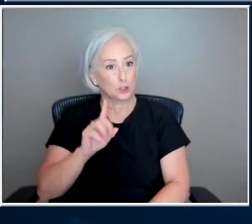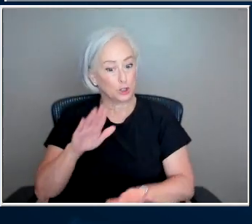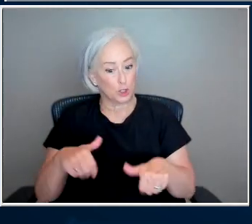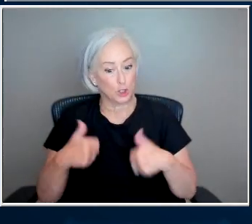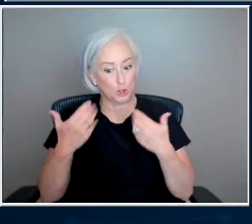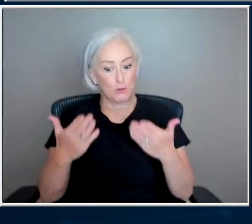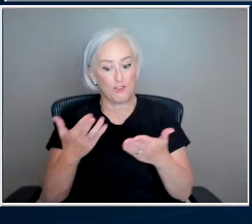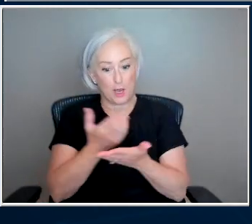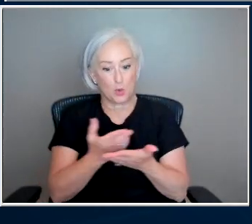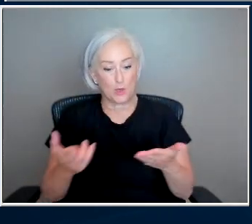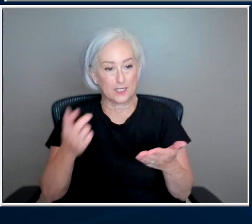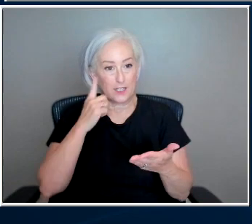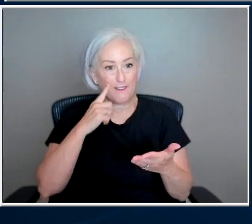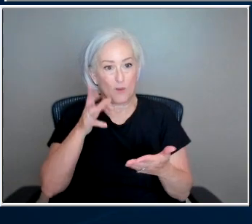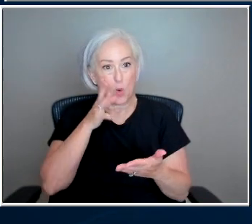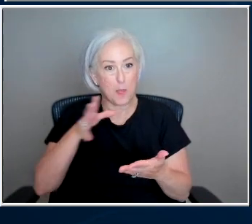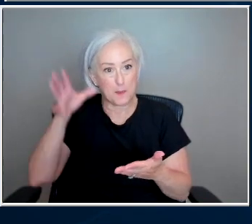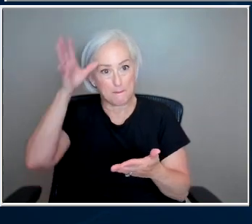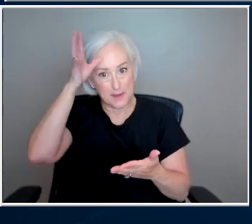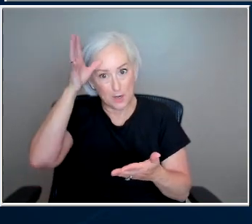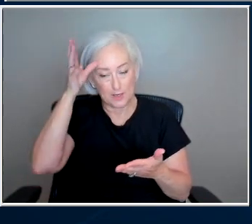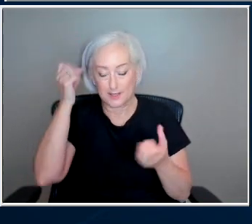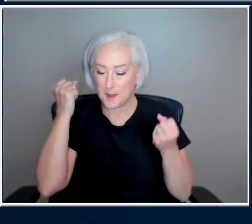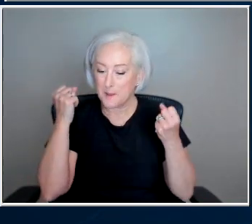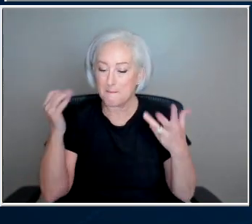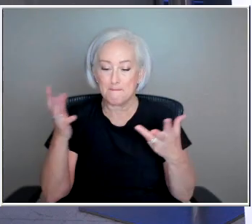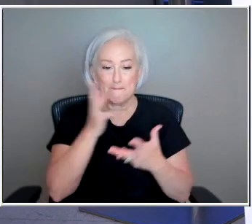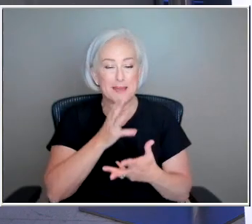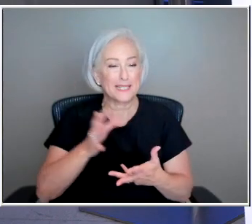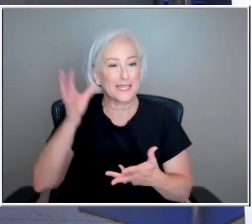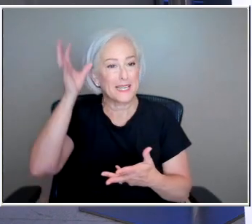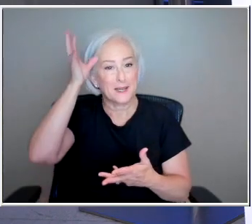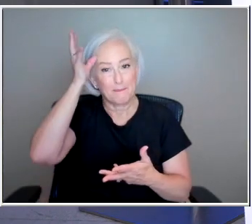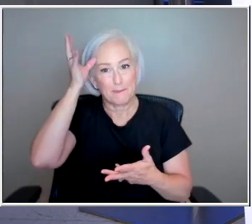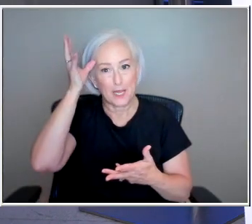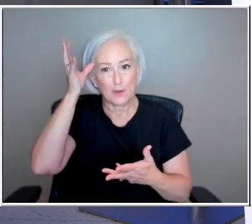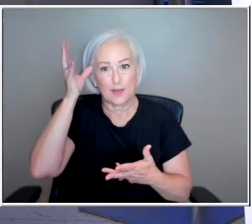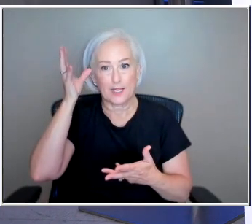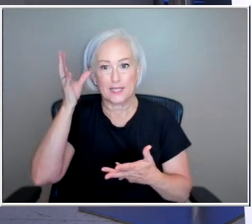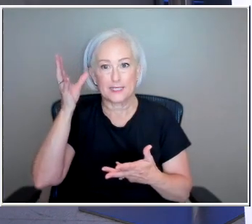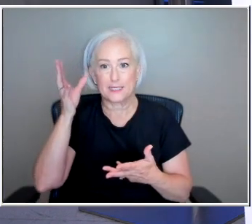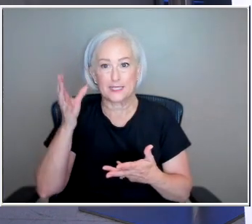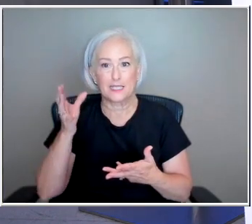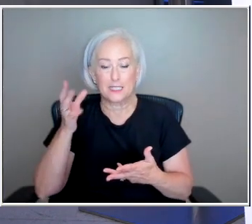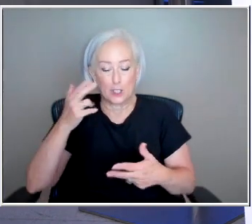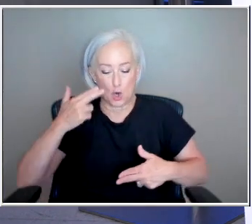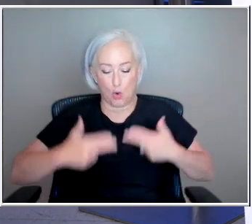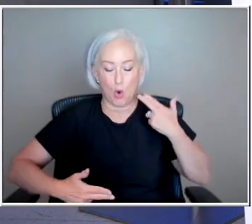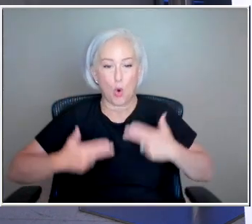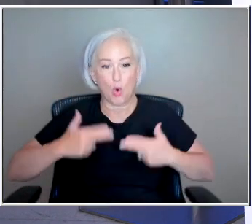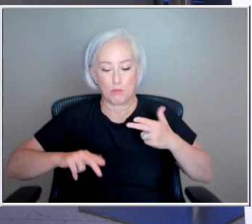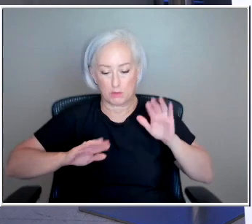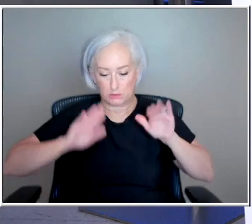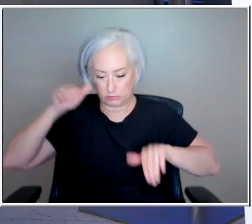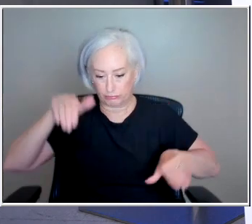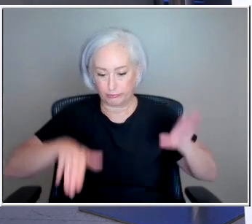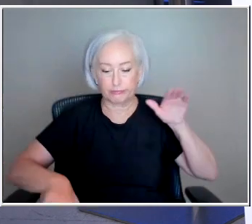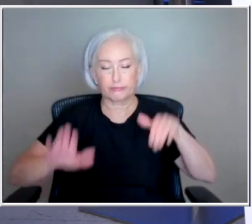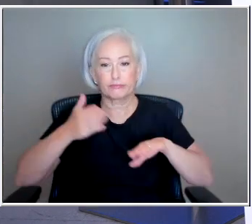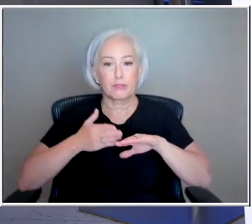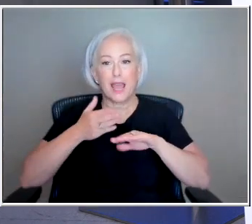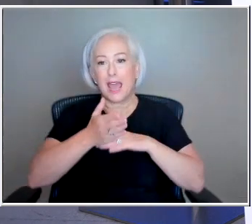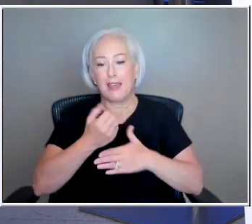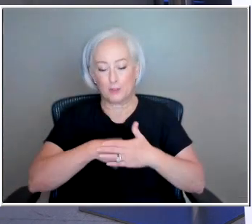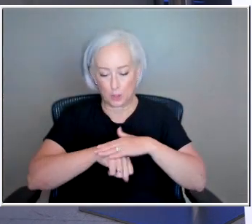the parents? I mean, a lot of these people are postpartum coming in after having a baby. I mean, even on your best day, it can feel